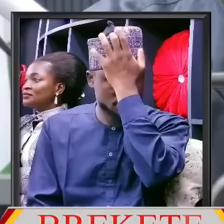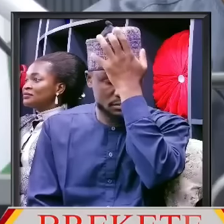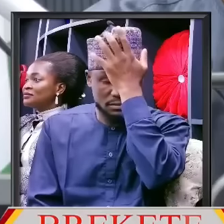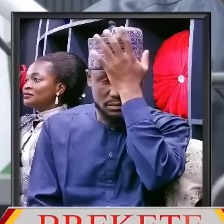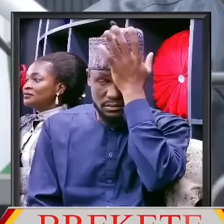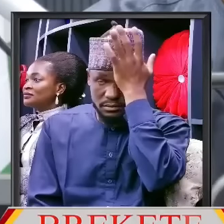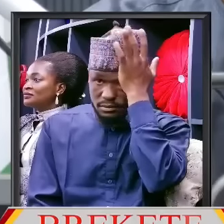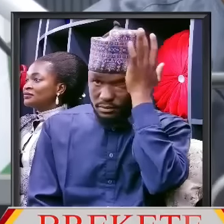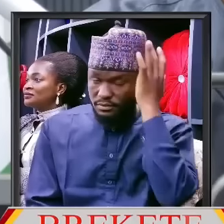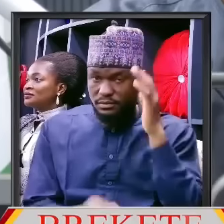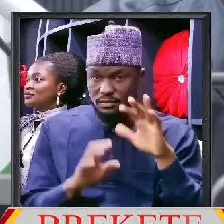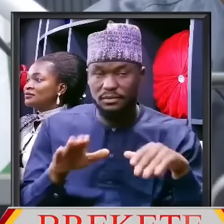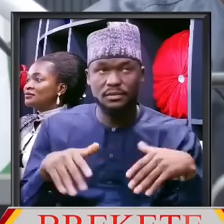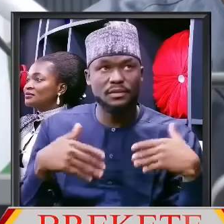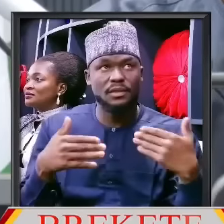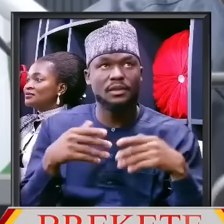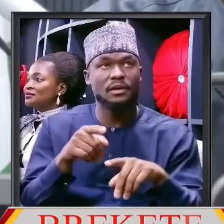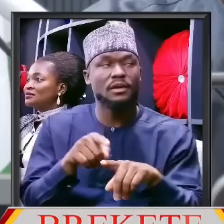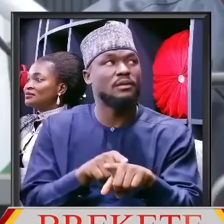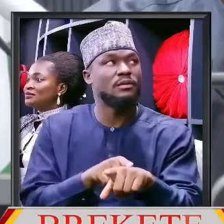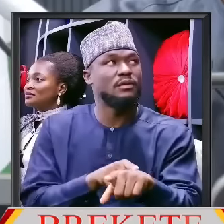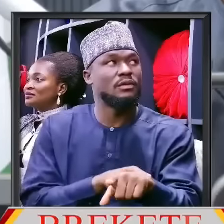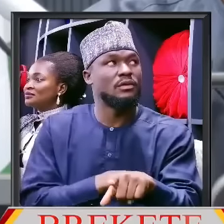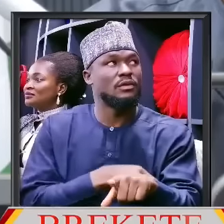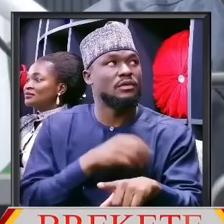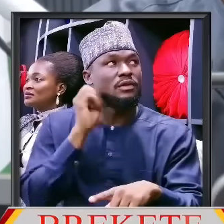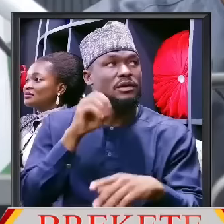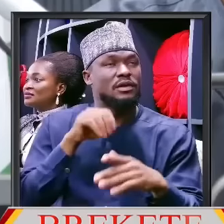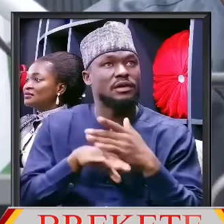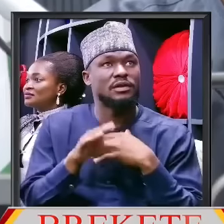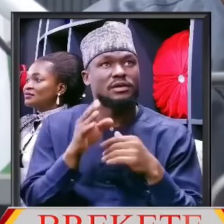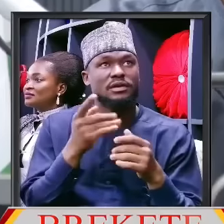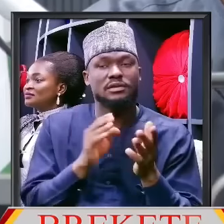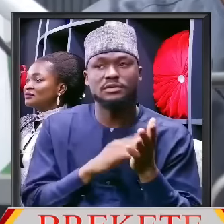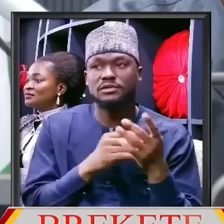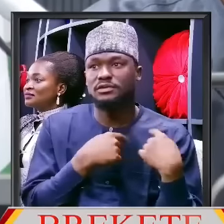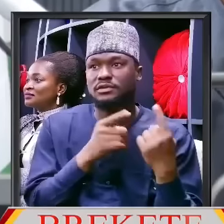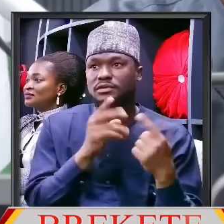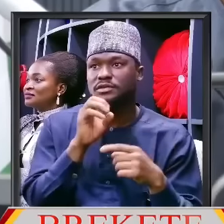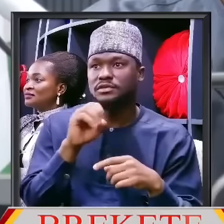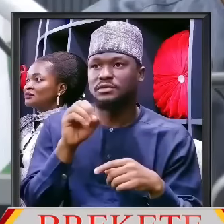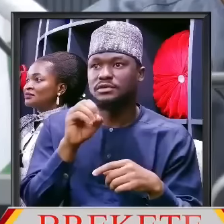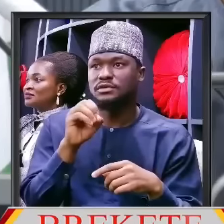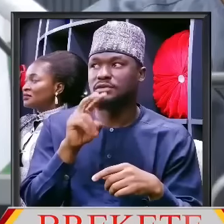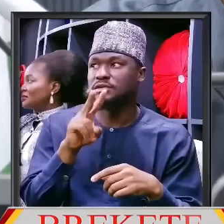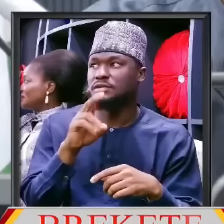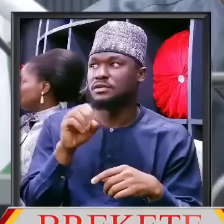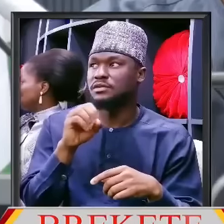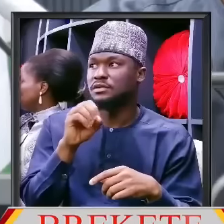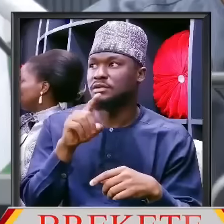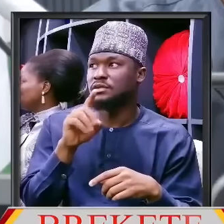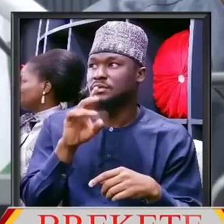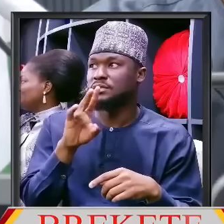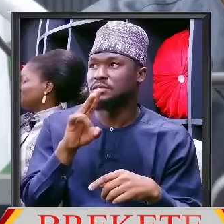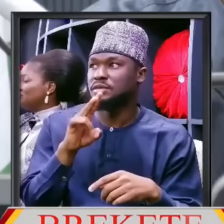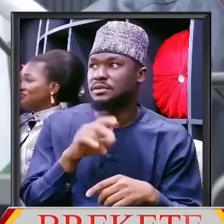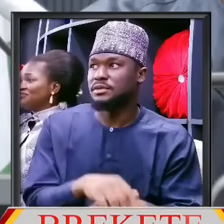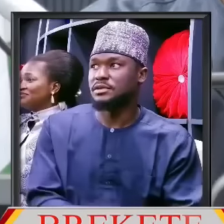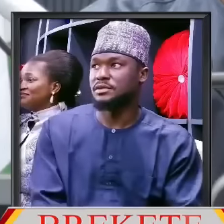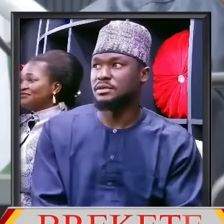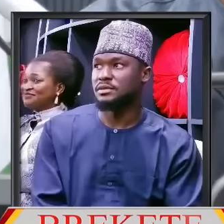the school? It's been a long time. You would have graduated since 2017. No, don't cry you, but that